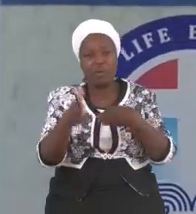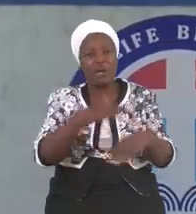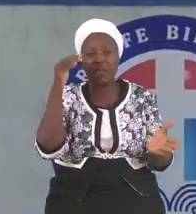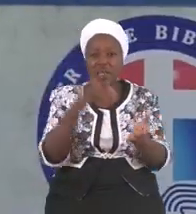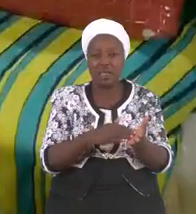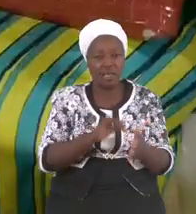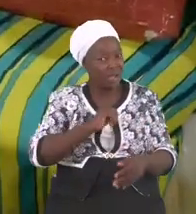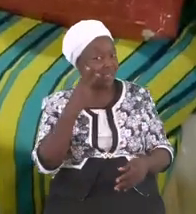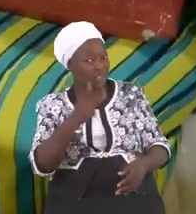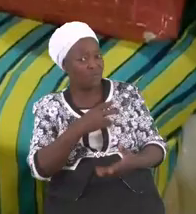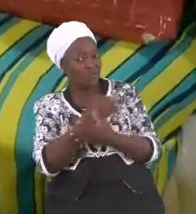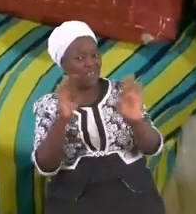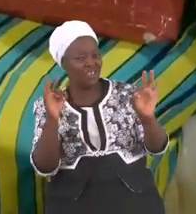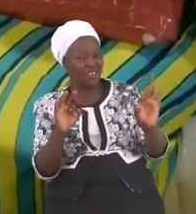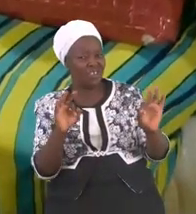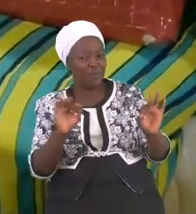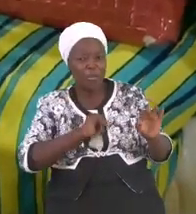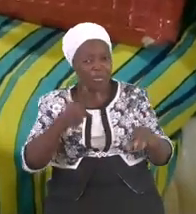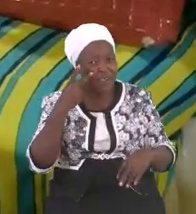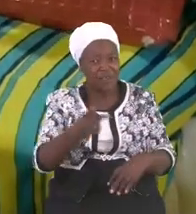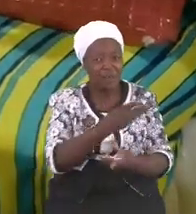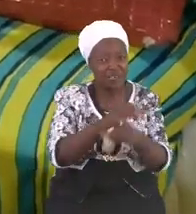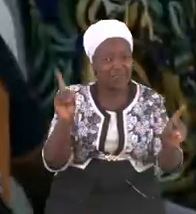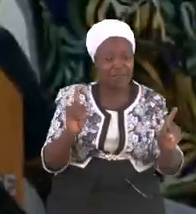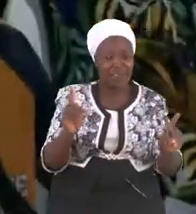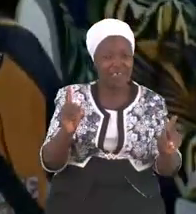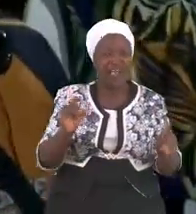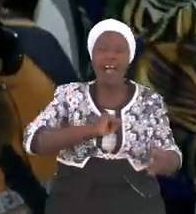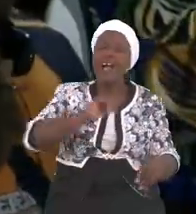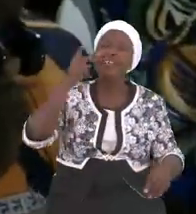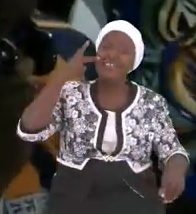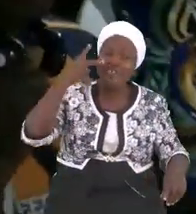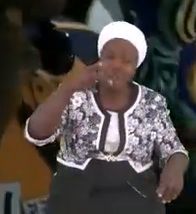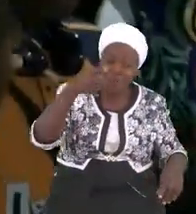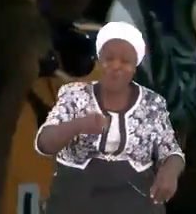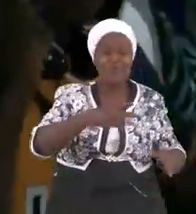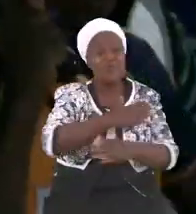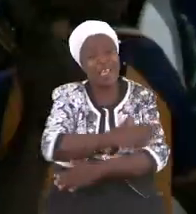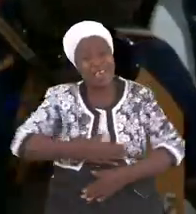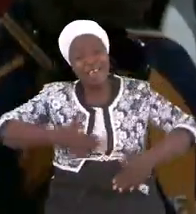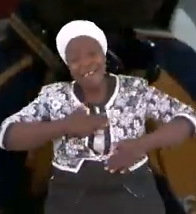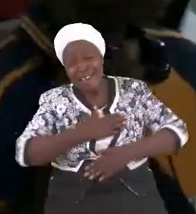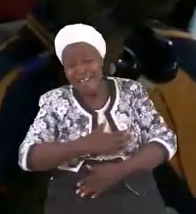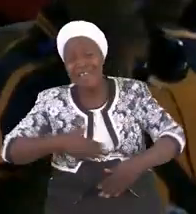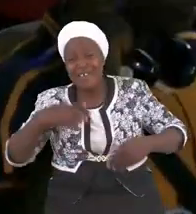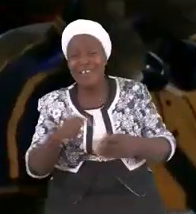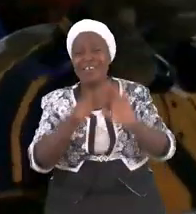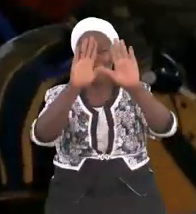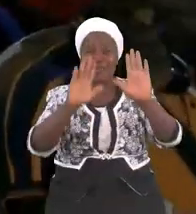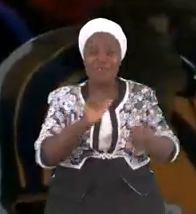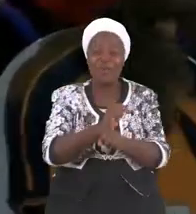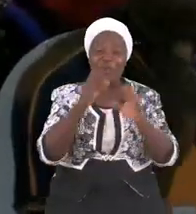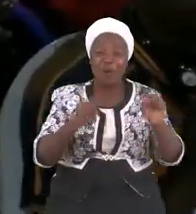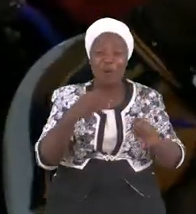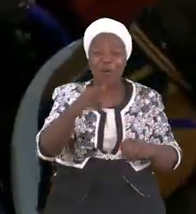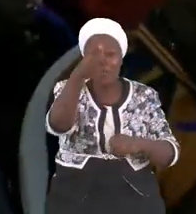you free. I see you delivered. I see you enjoying the miracle power of God in your